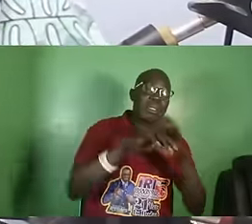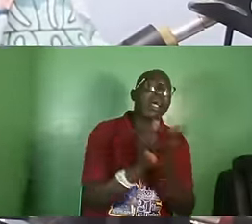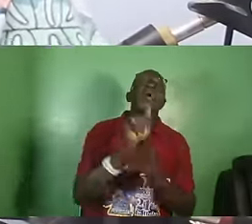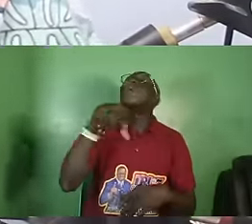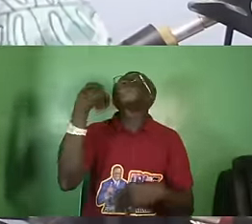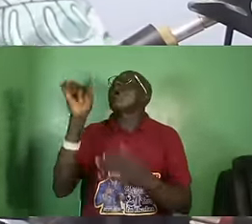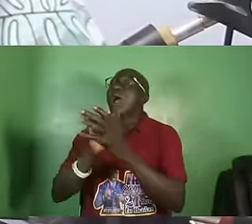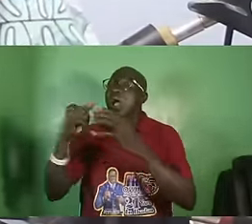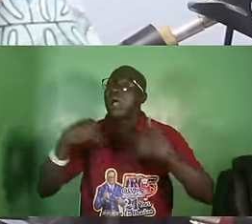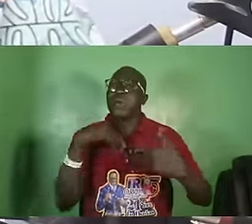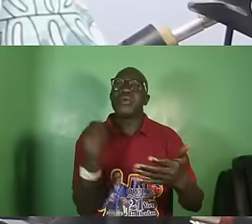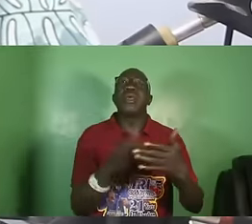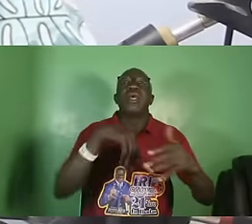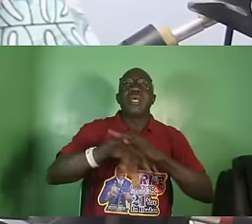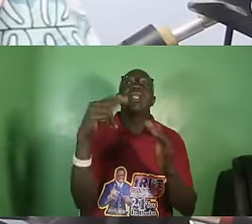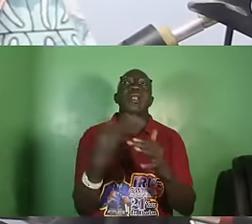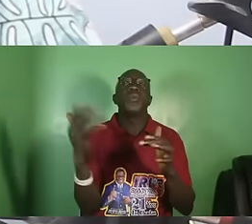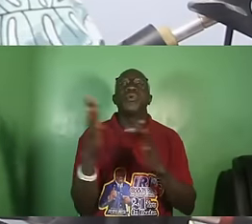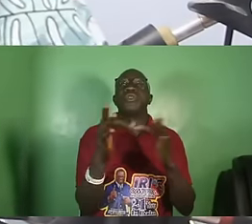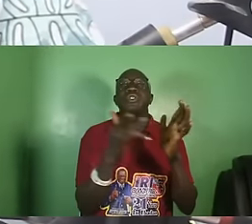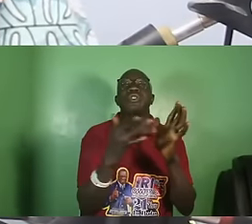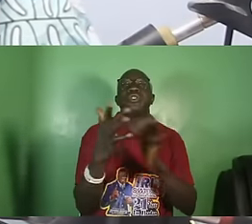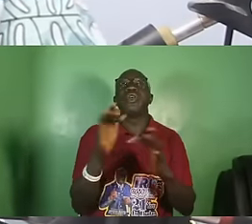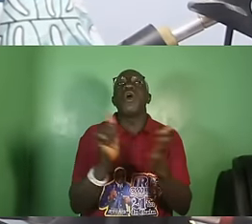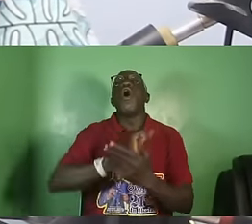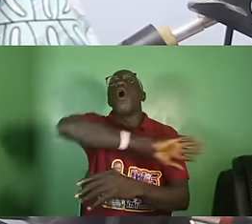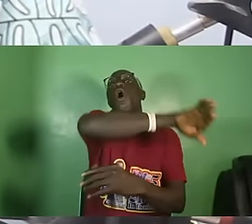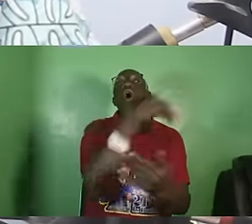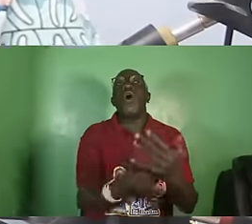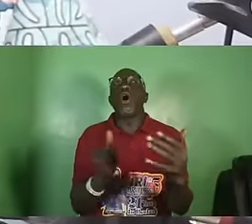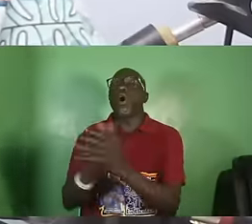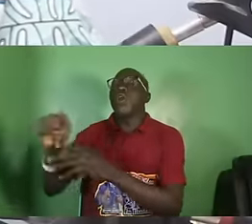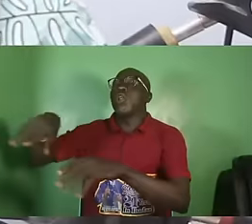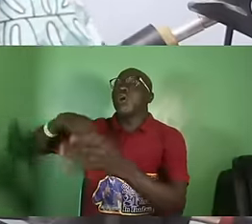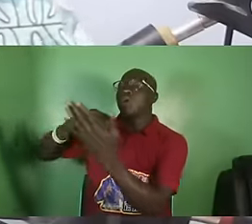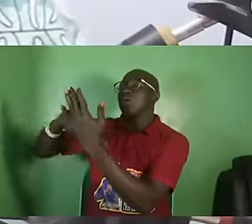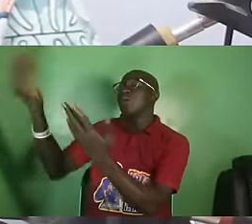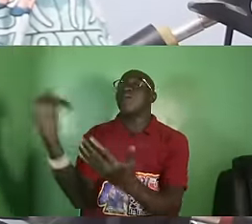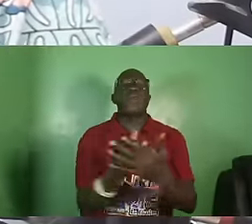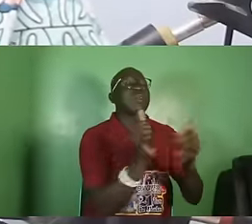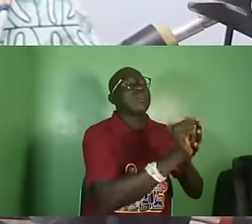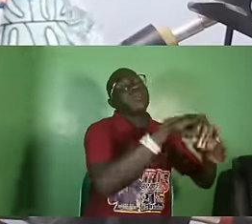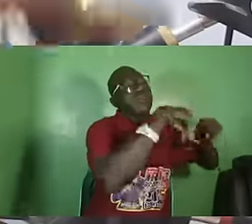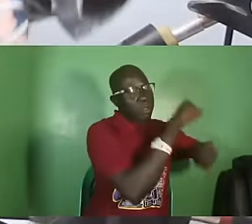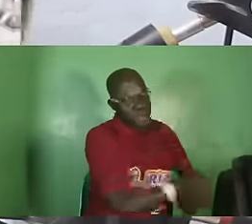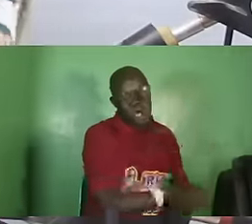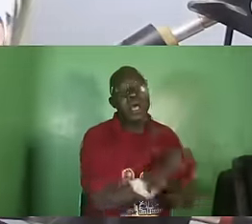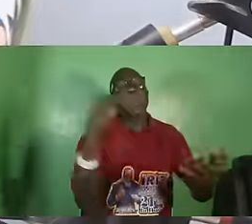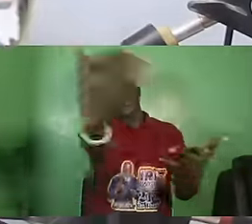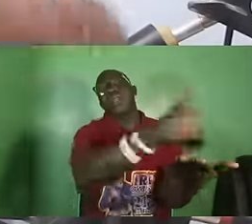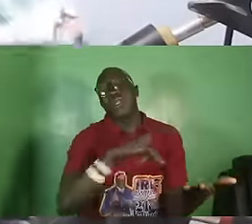want that there. Who are the people that are in the name of Jesus? When we get the tithe, turn down. Wherever I got to get, turn my leg. Oh, yeah,